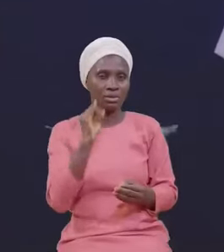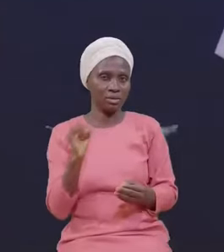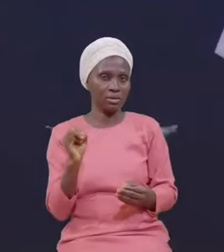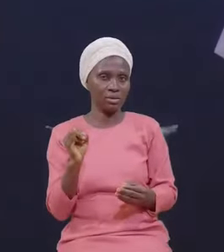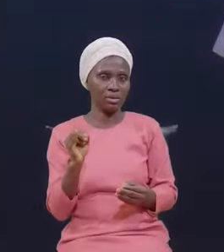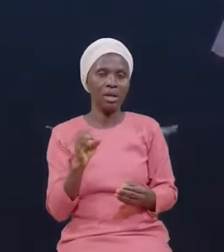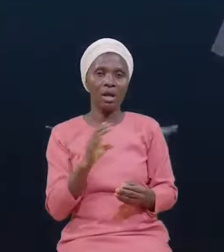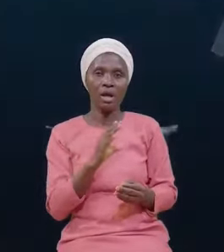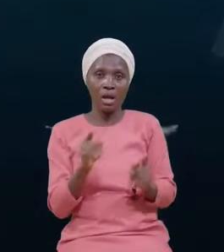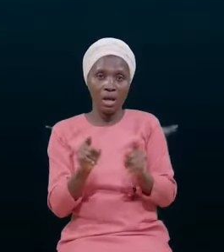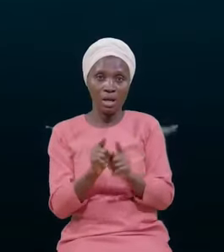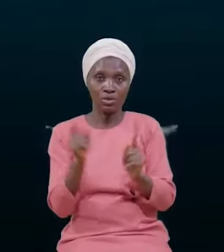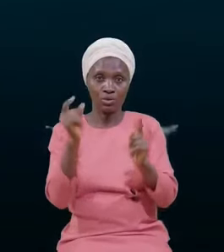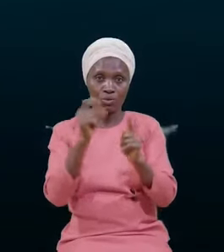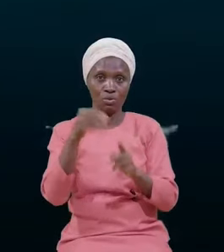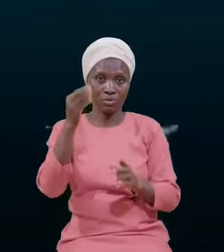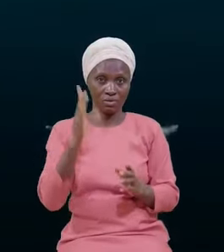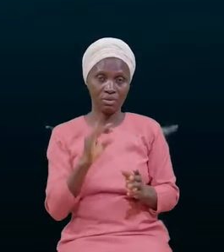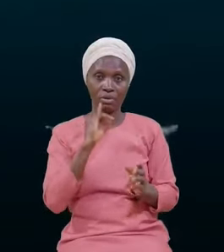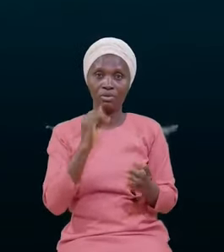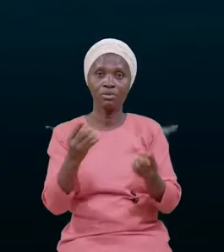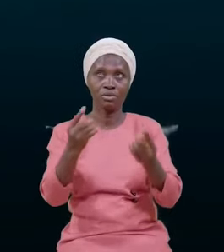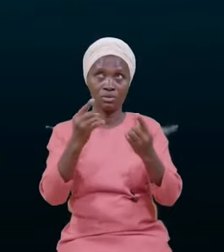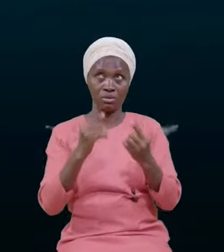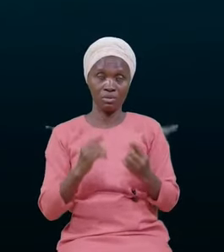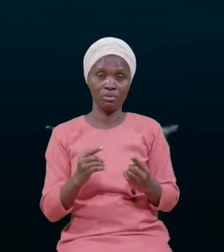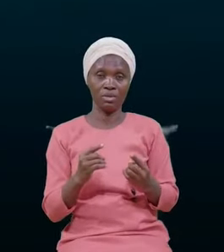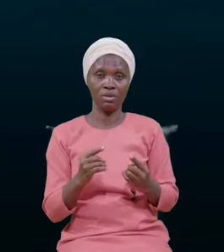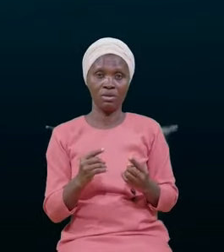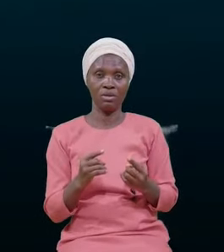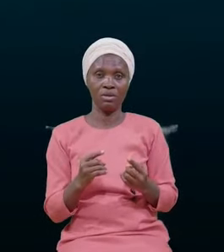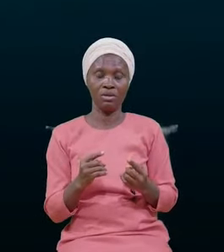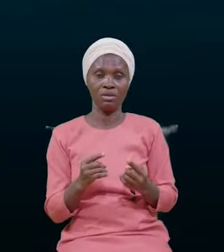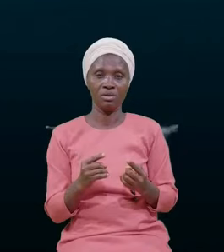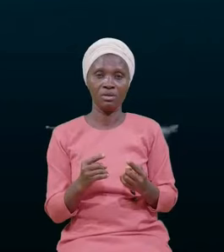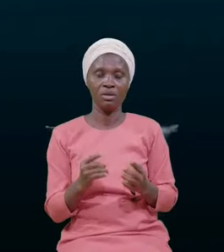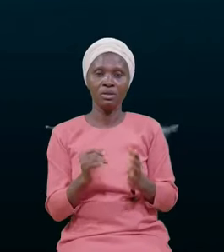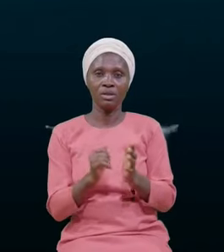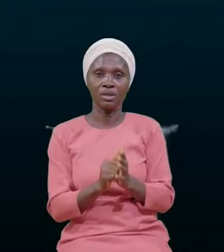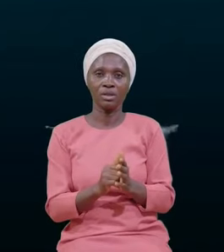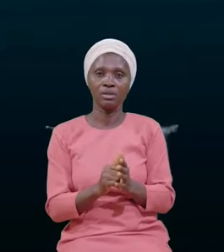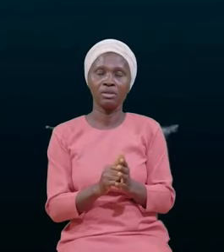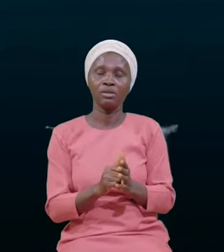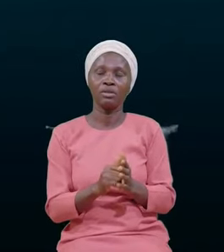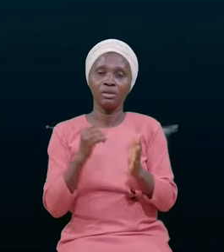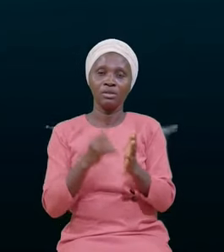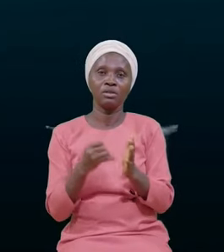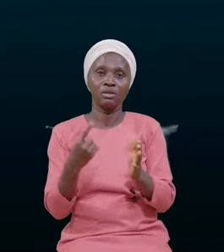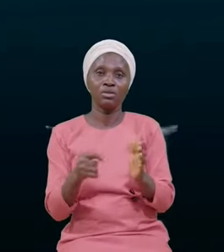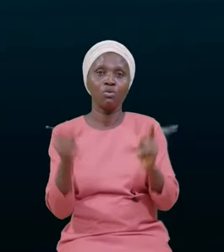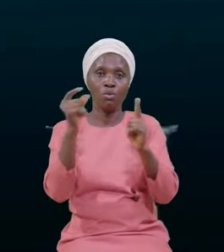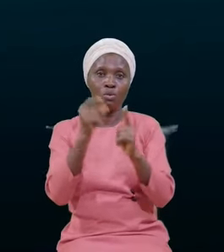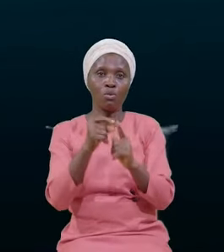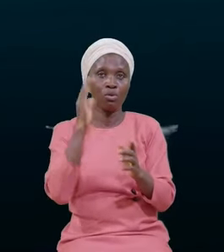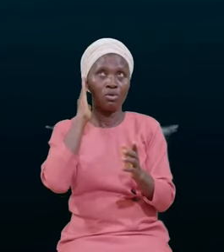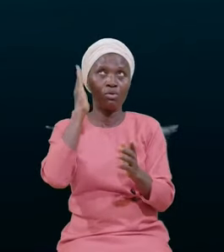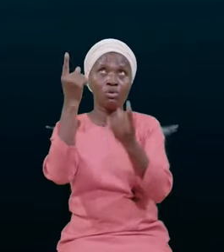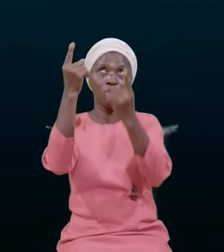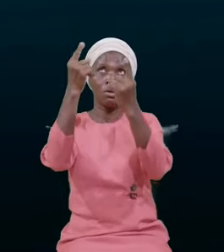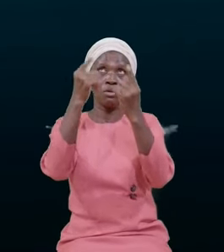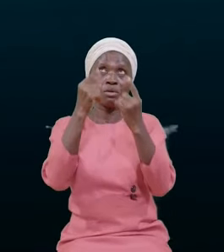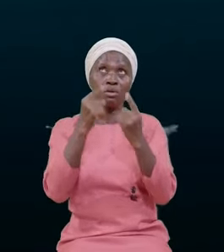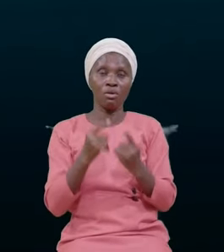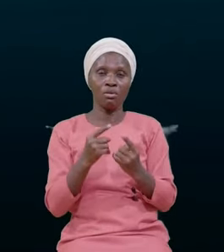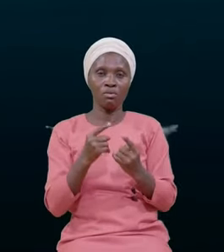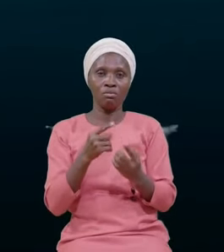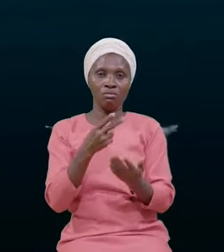is coming forth it will land on a very fatter heart I want us to